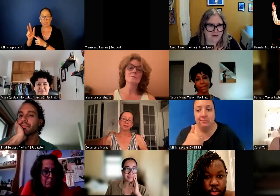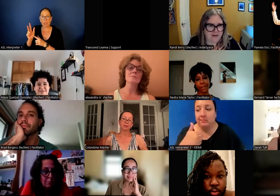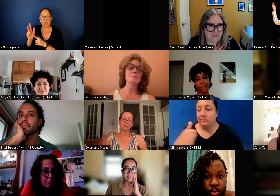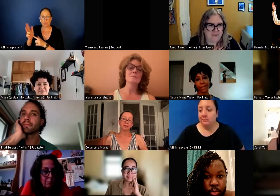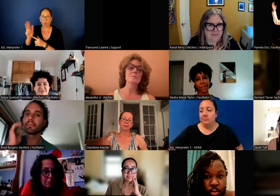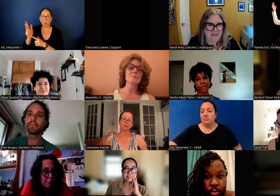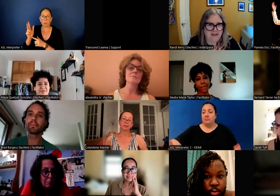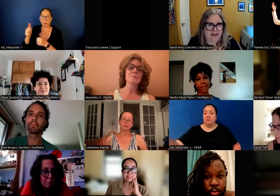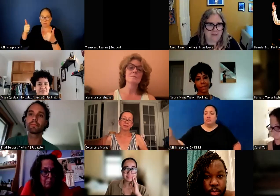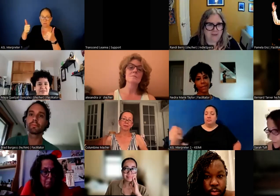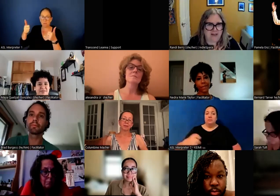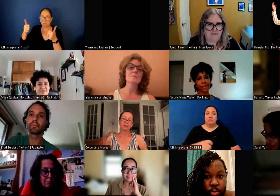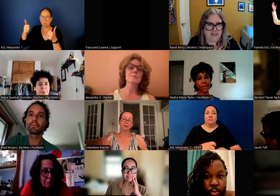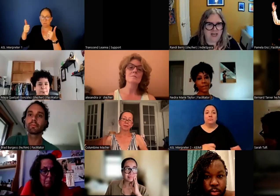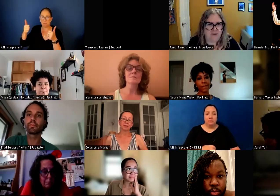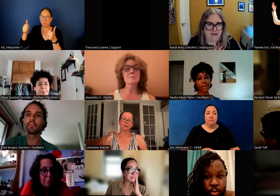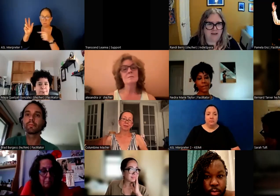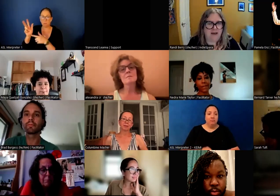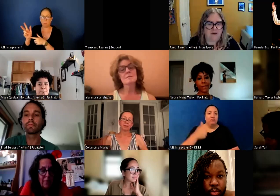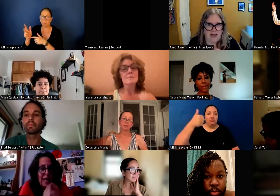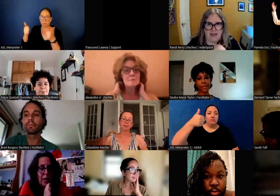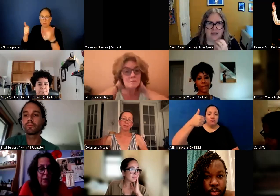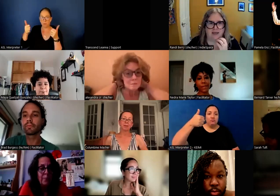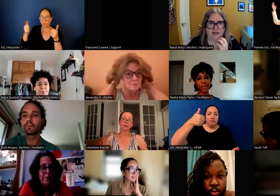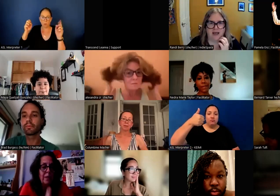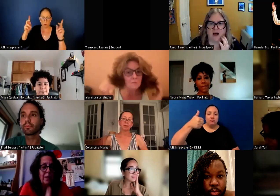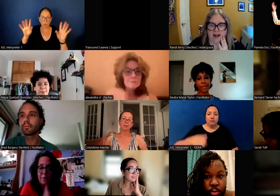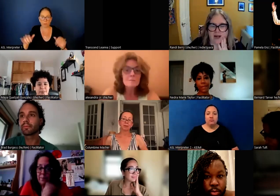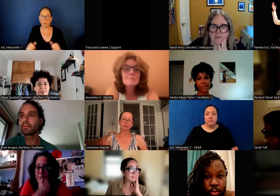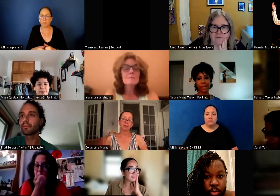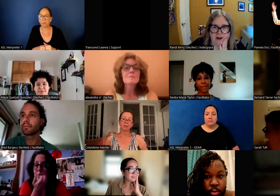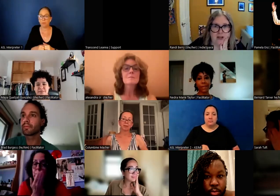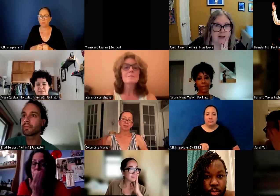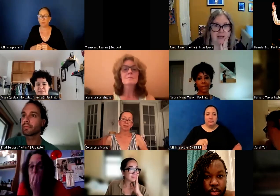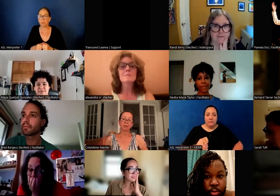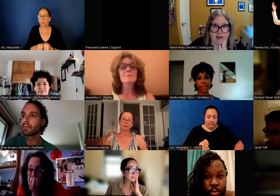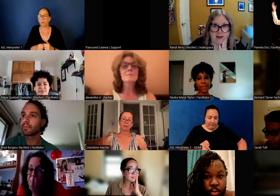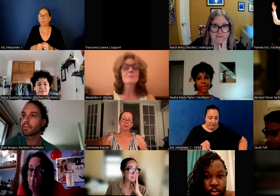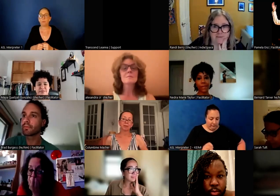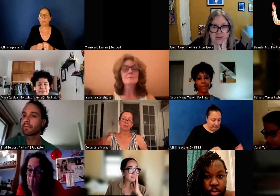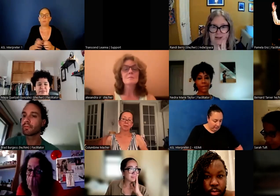with others, so we can finish out. Okay. All right. Very quick,